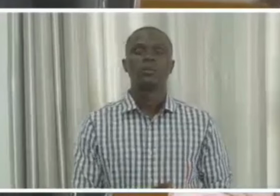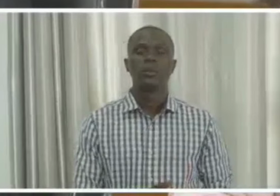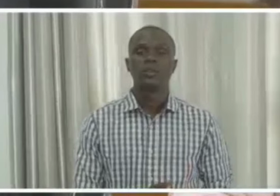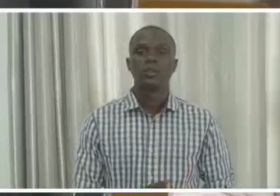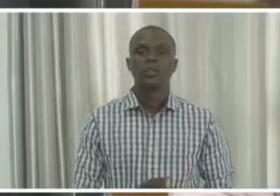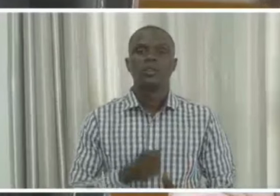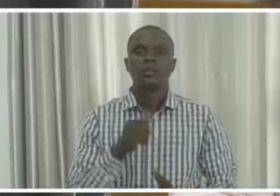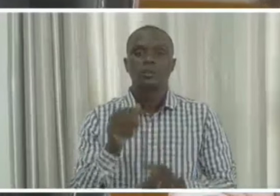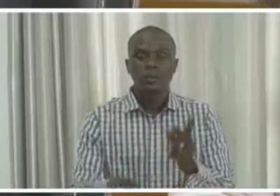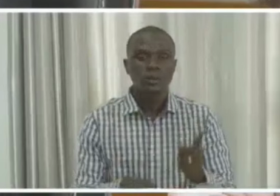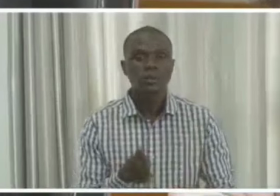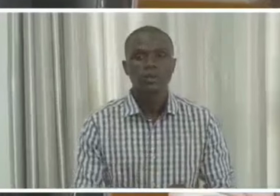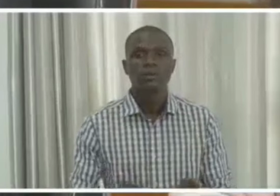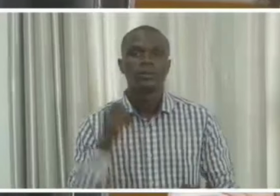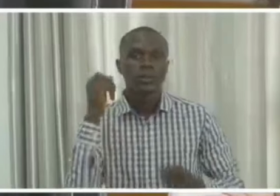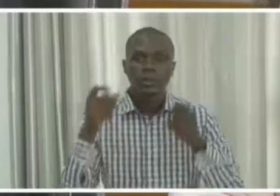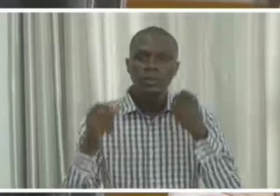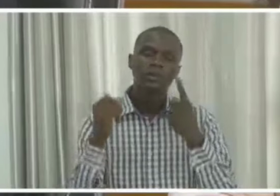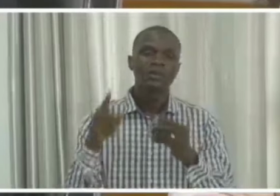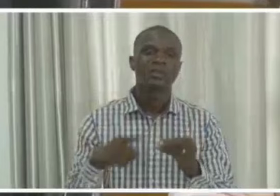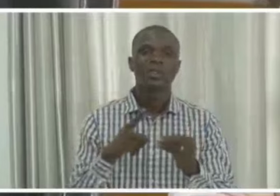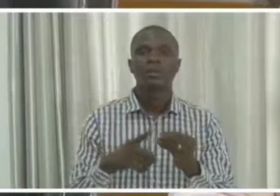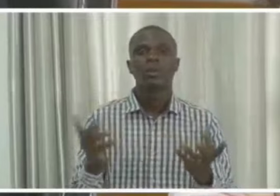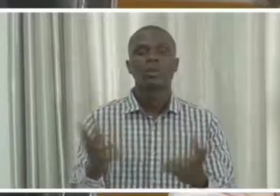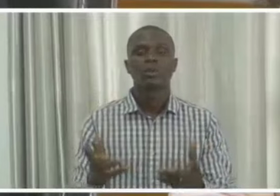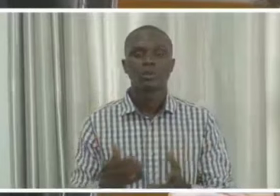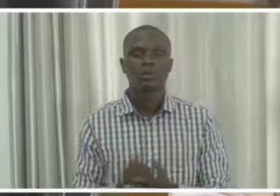desert. Salone are member of